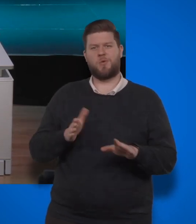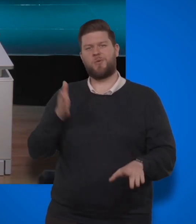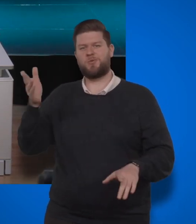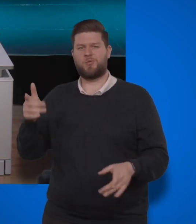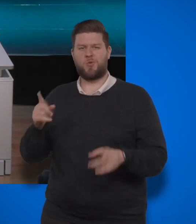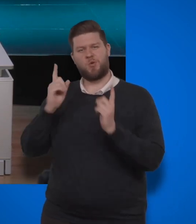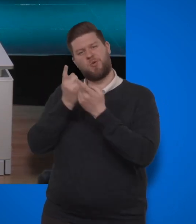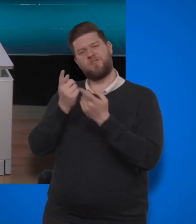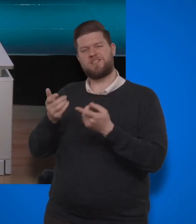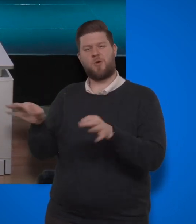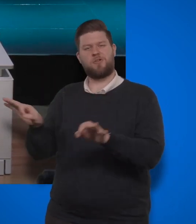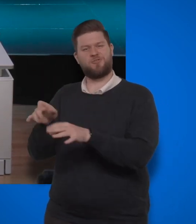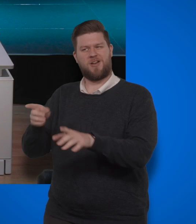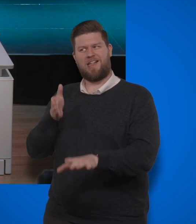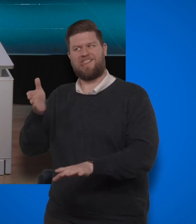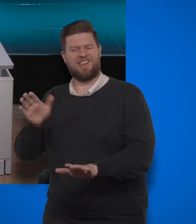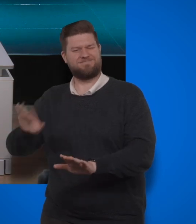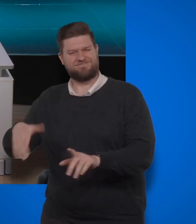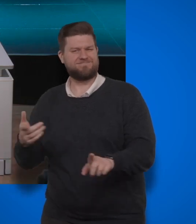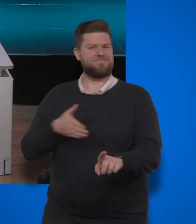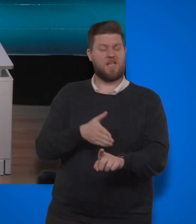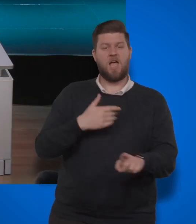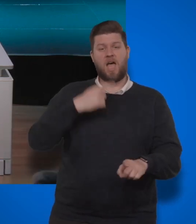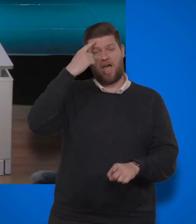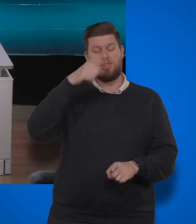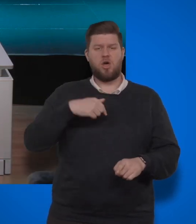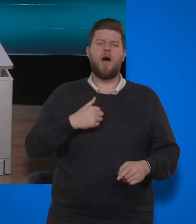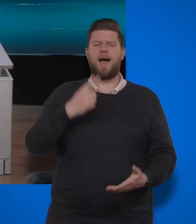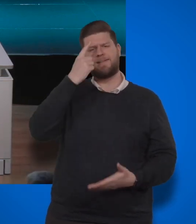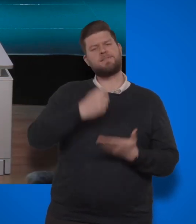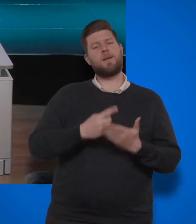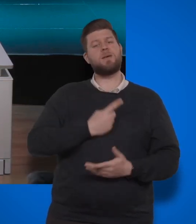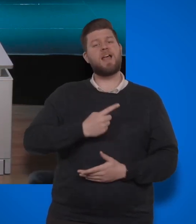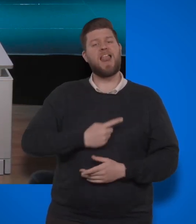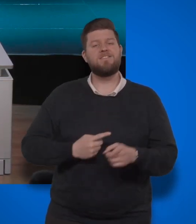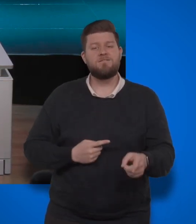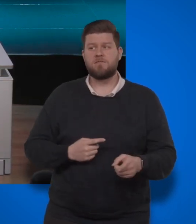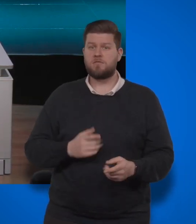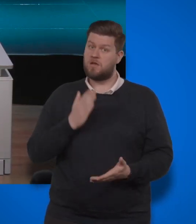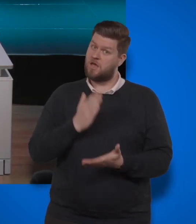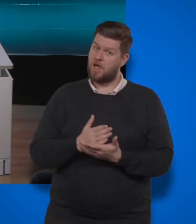orchestra rehearsal, I thought I'd made a very conscious choice. I'm now perhaps less sure that I did.